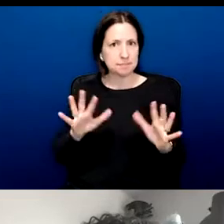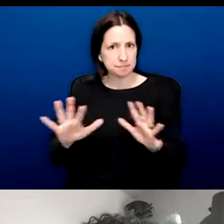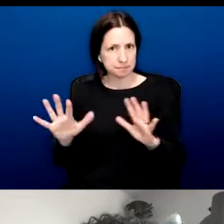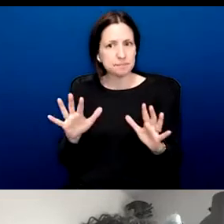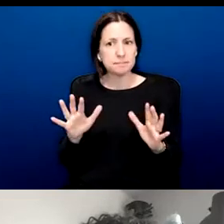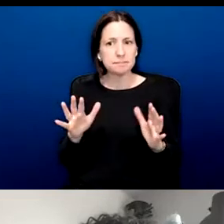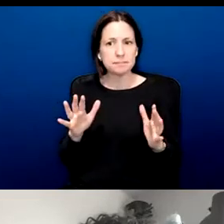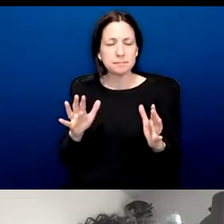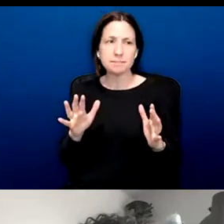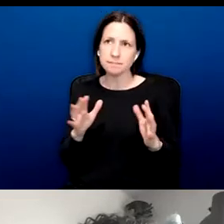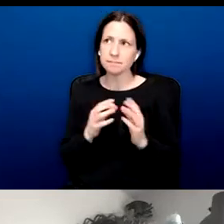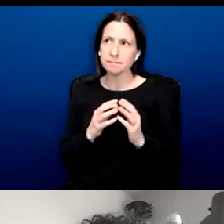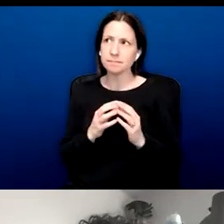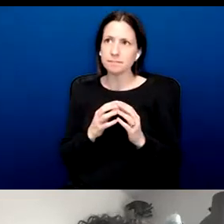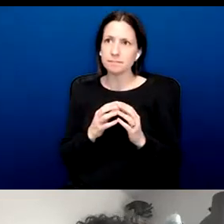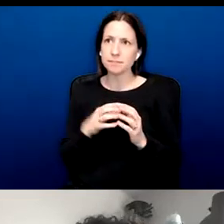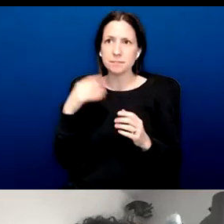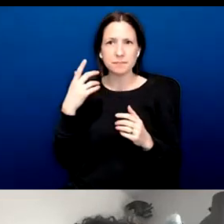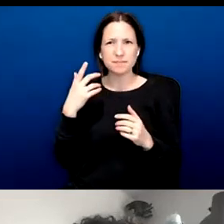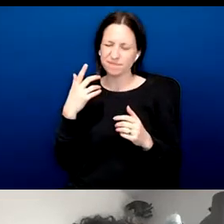constant, I would say verification sounds